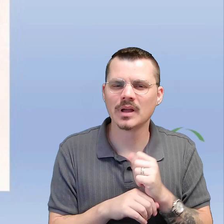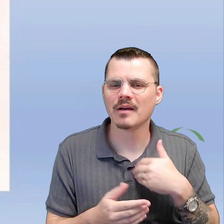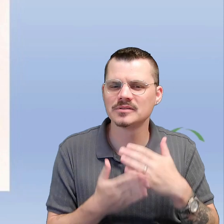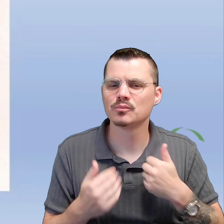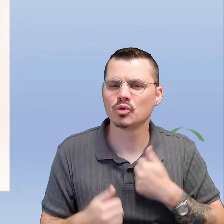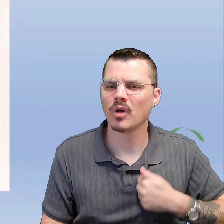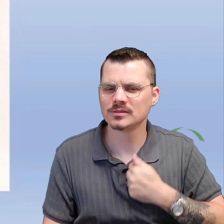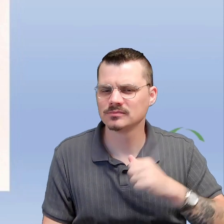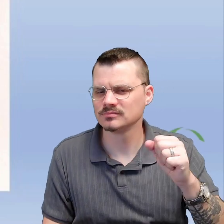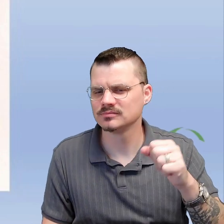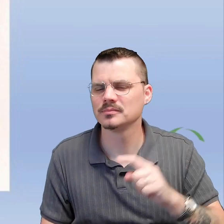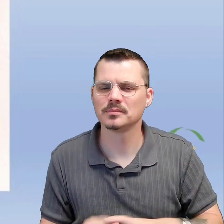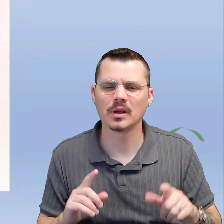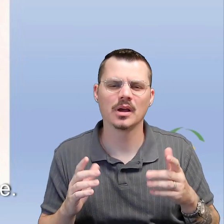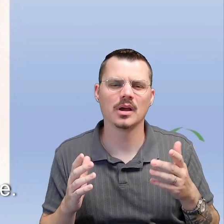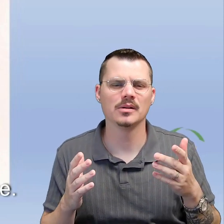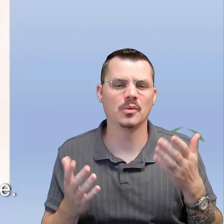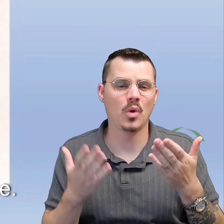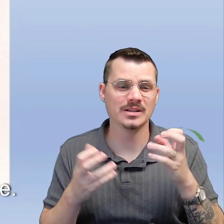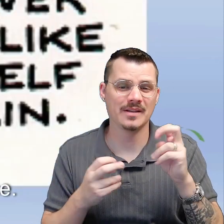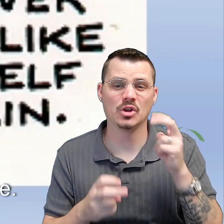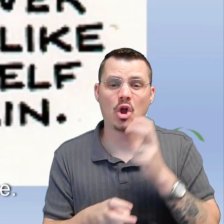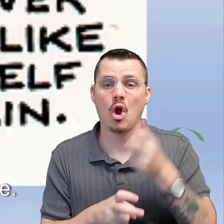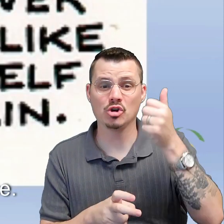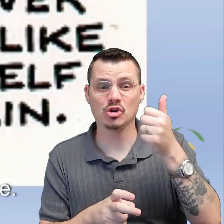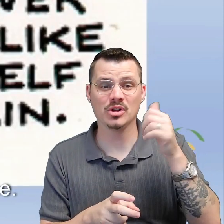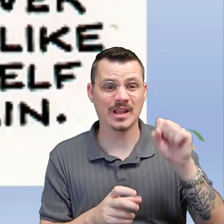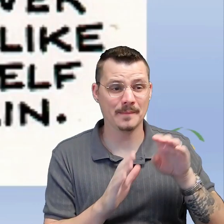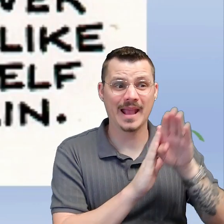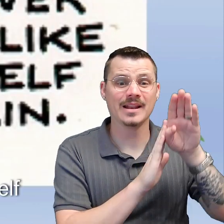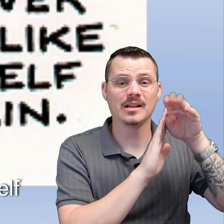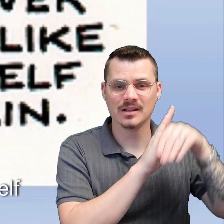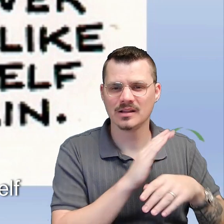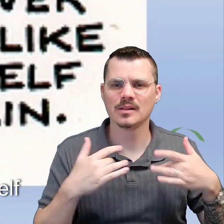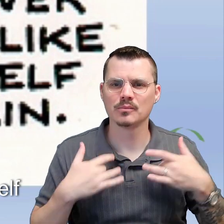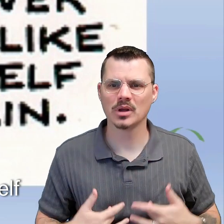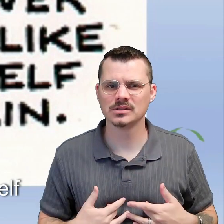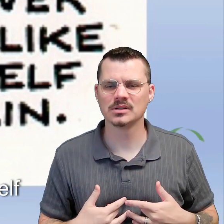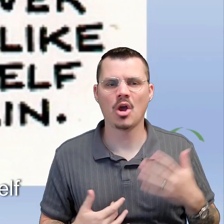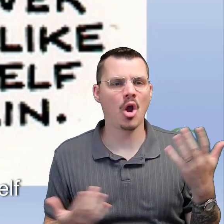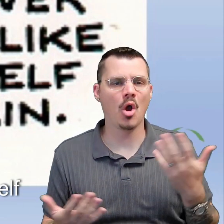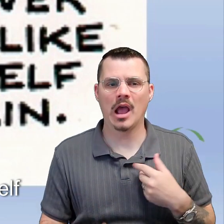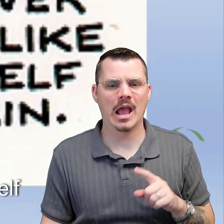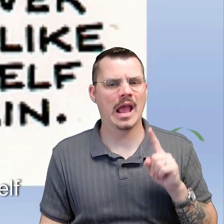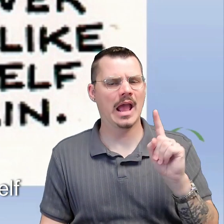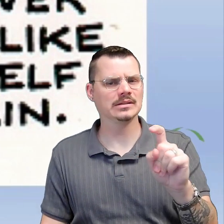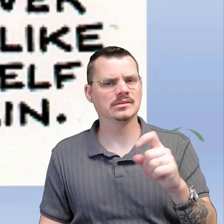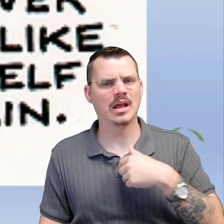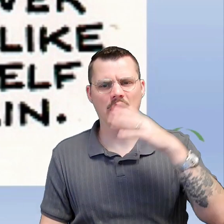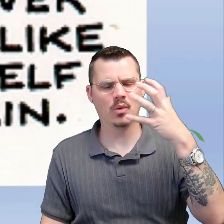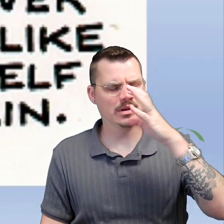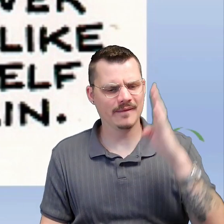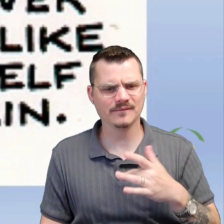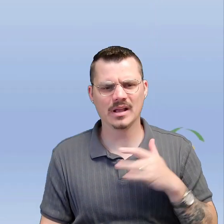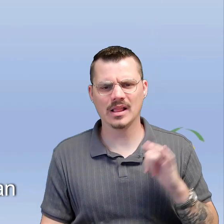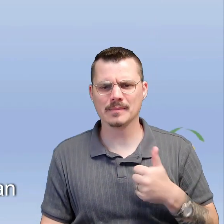right? But probably even harder is the depressed phase. All I ask is that I never feel like myself